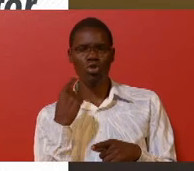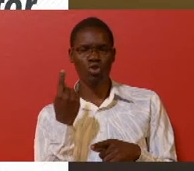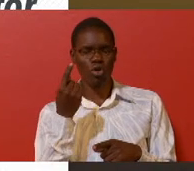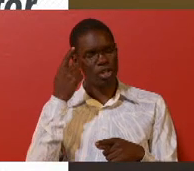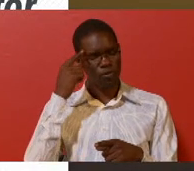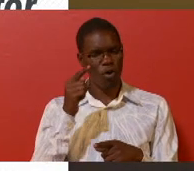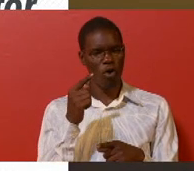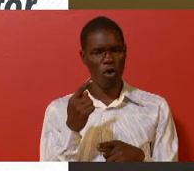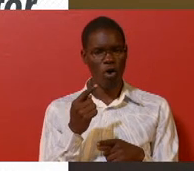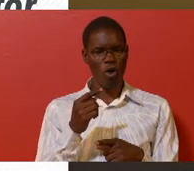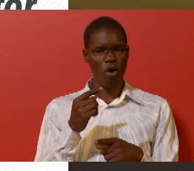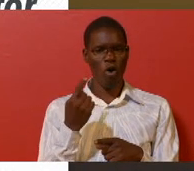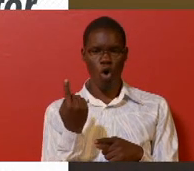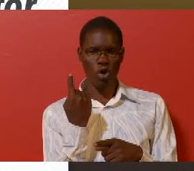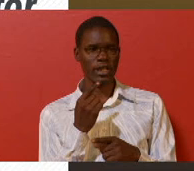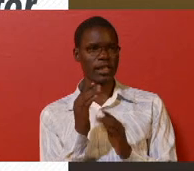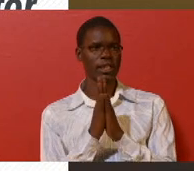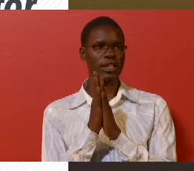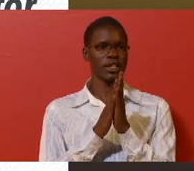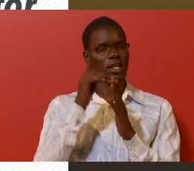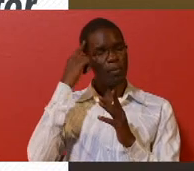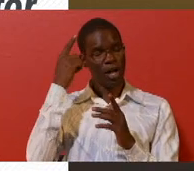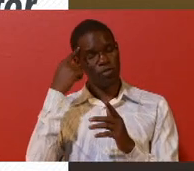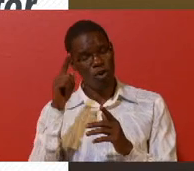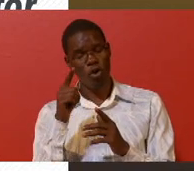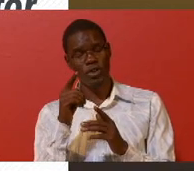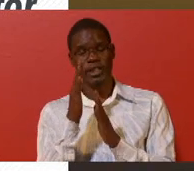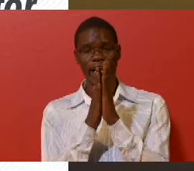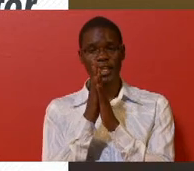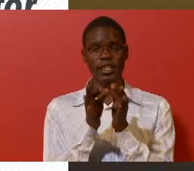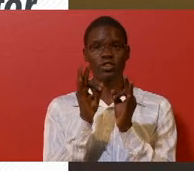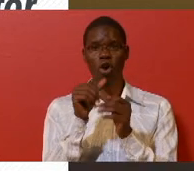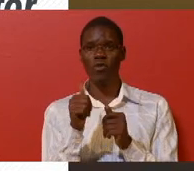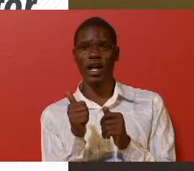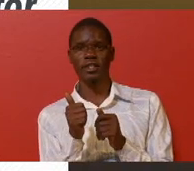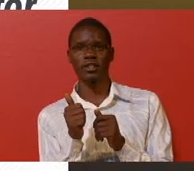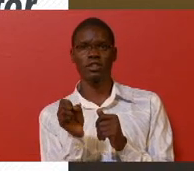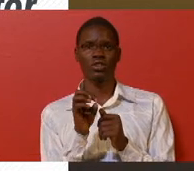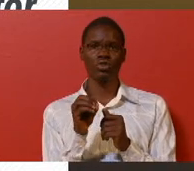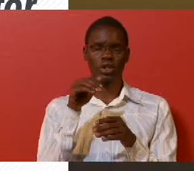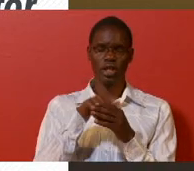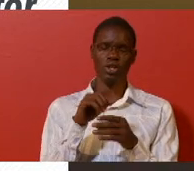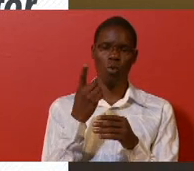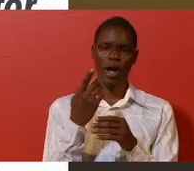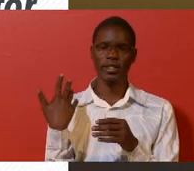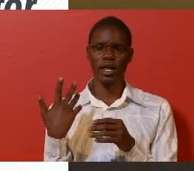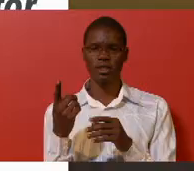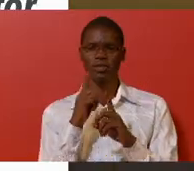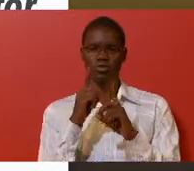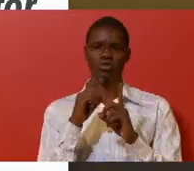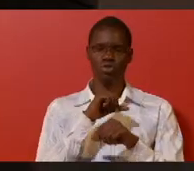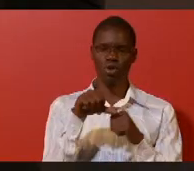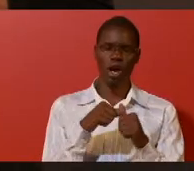own interests, but also for the interests of others. So on the one hand, you spoke